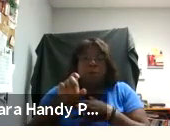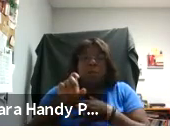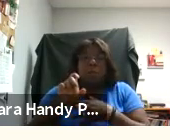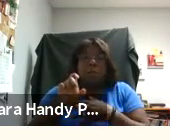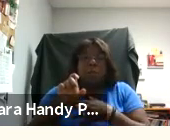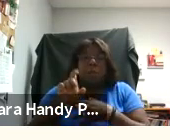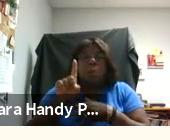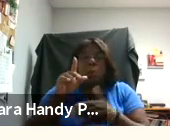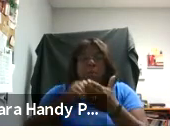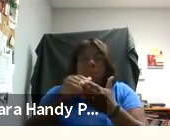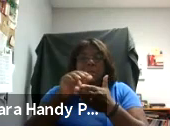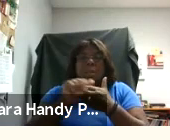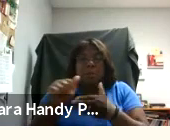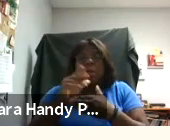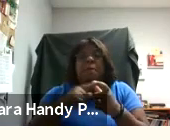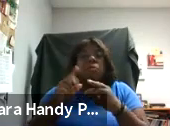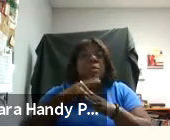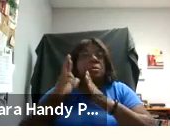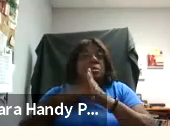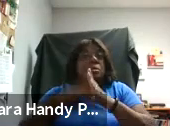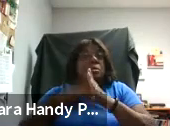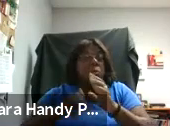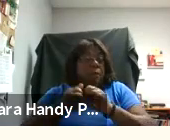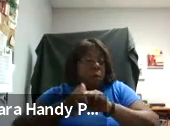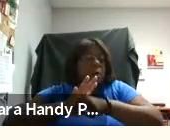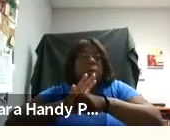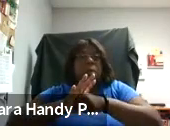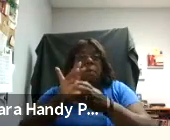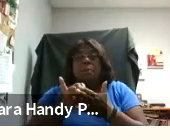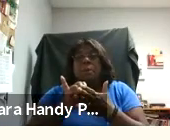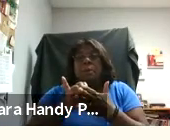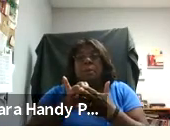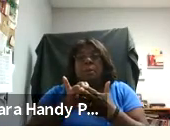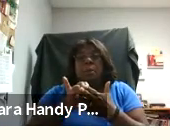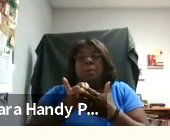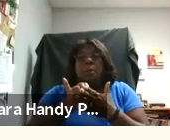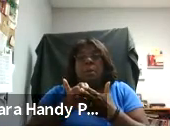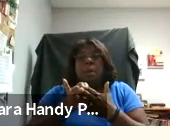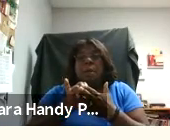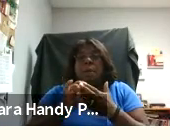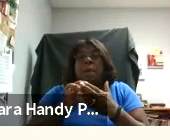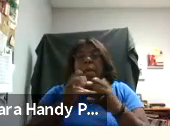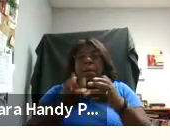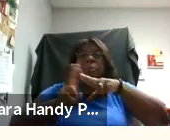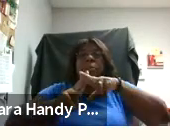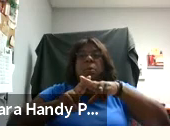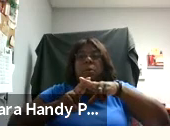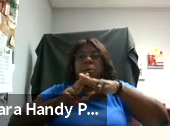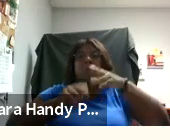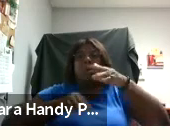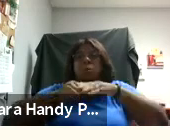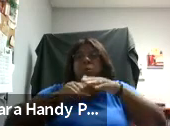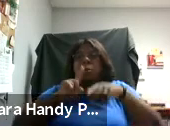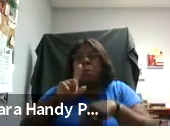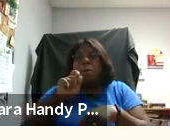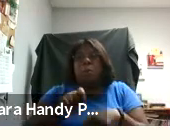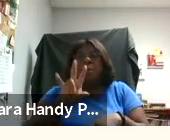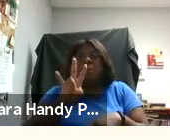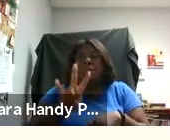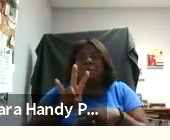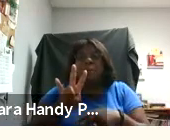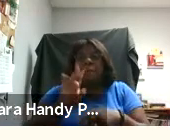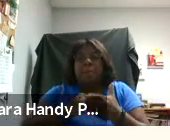as a result of COVID-19, that balance grew to close to $1.7 million.